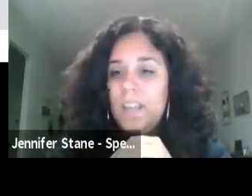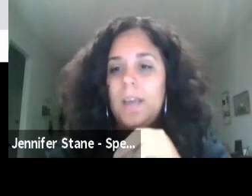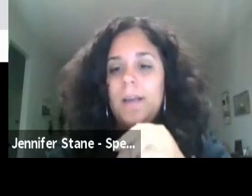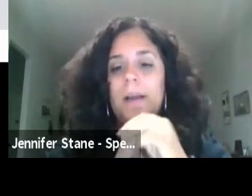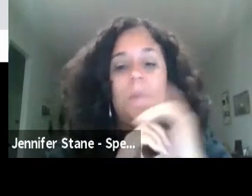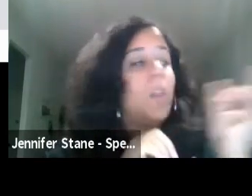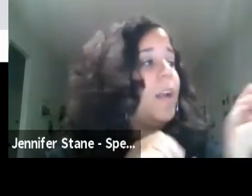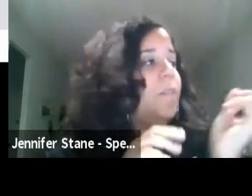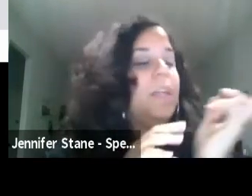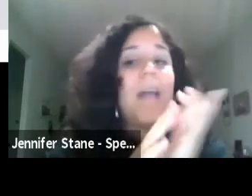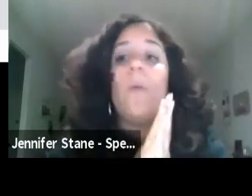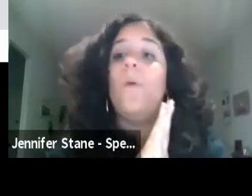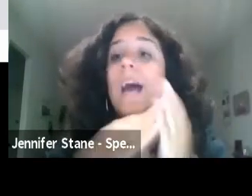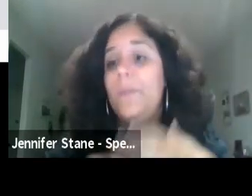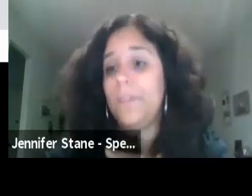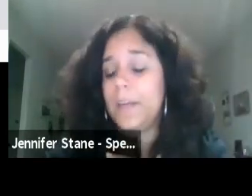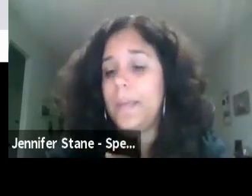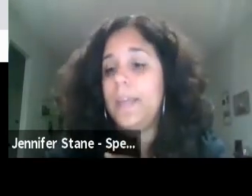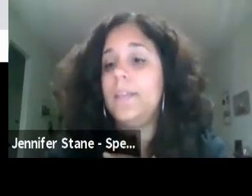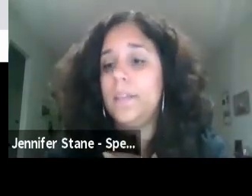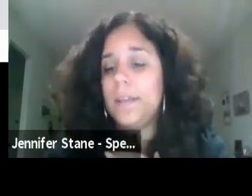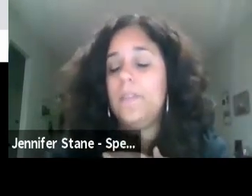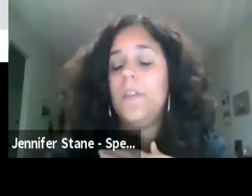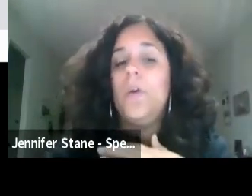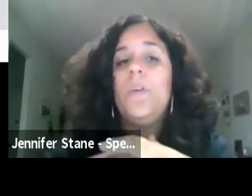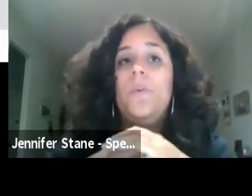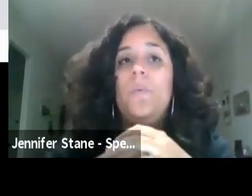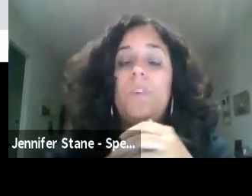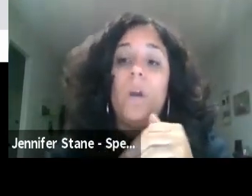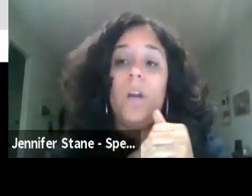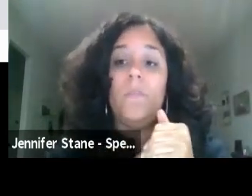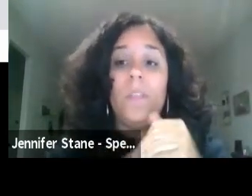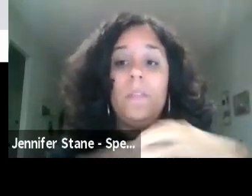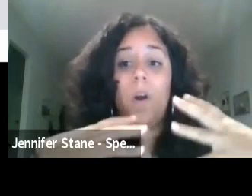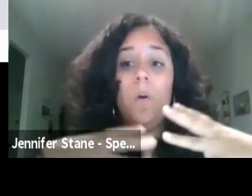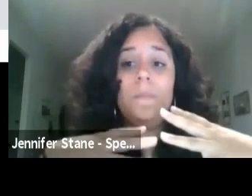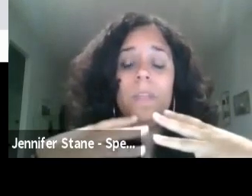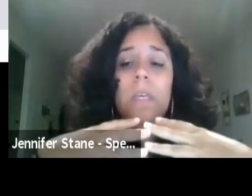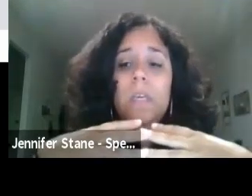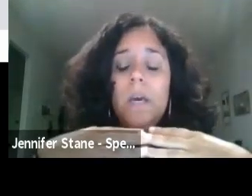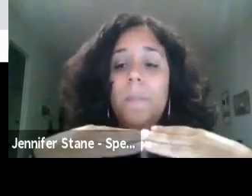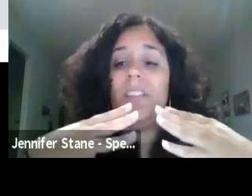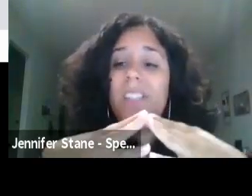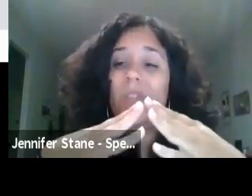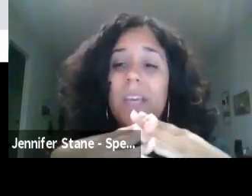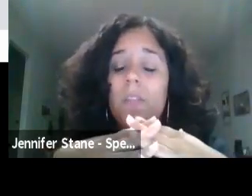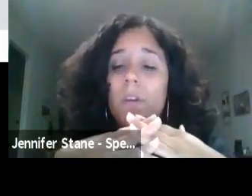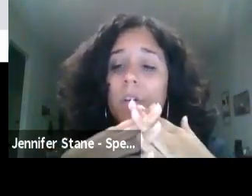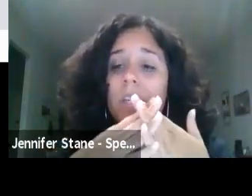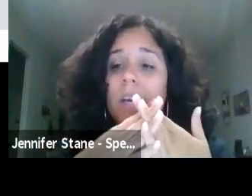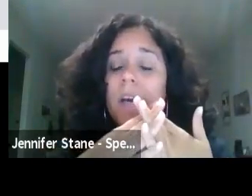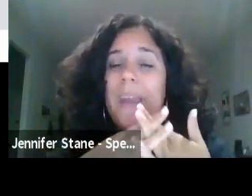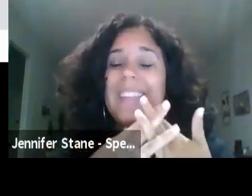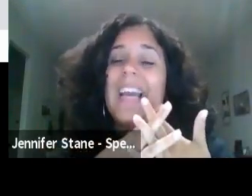toothpaste. A lot of these, what I would recommend, even though if you want to avoid the foam, but still get